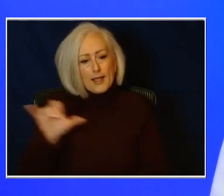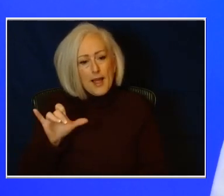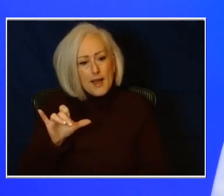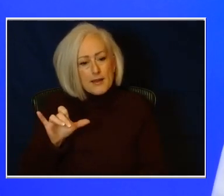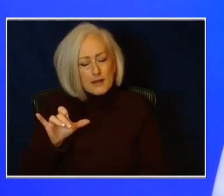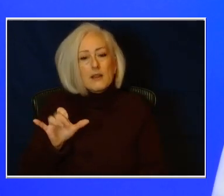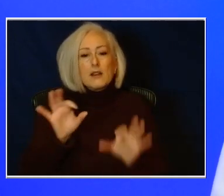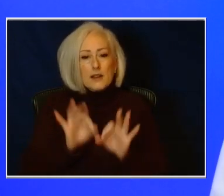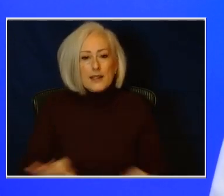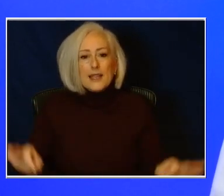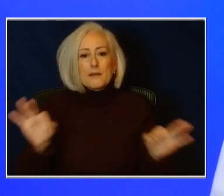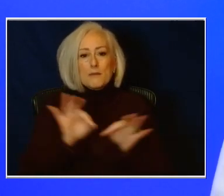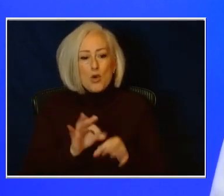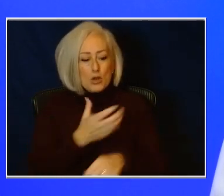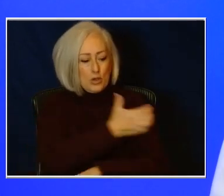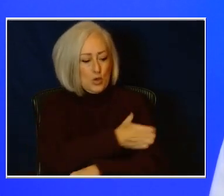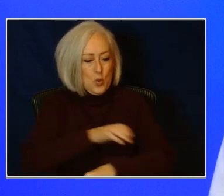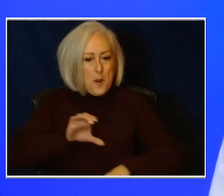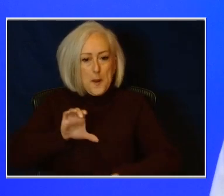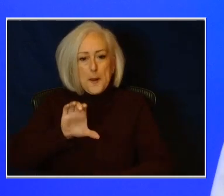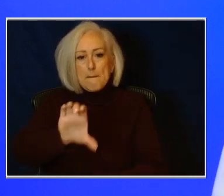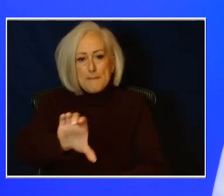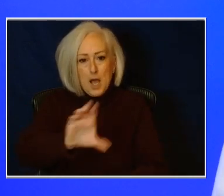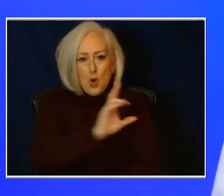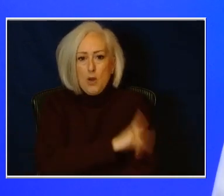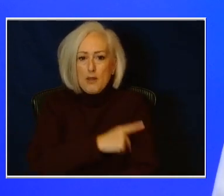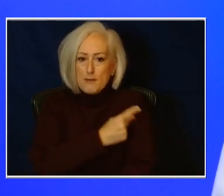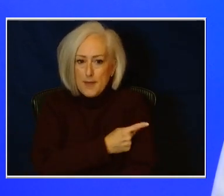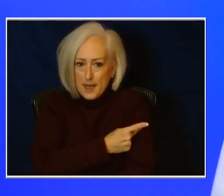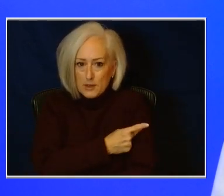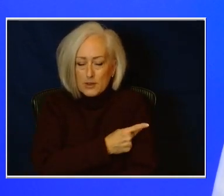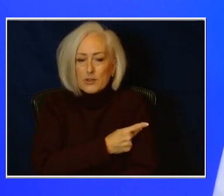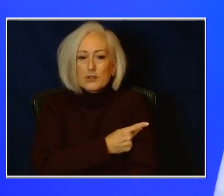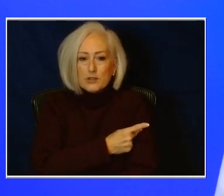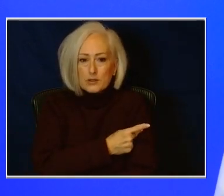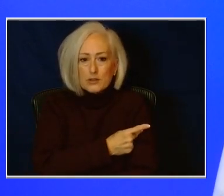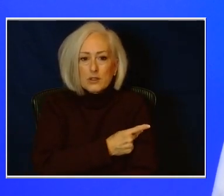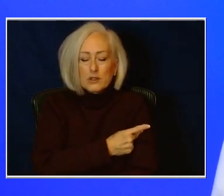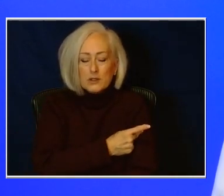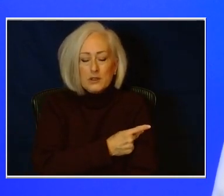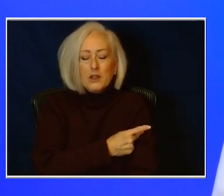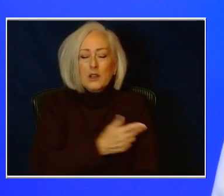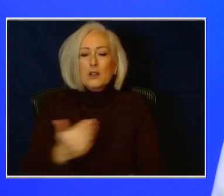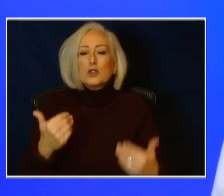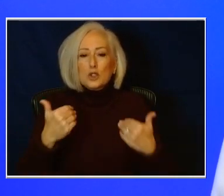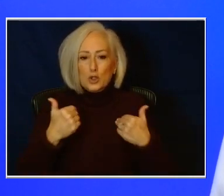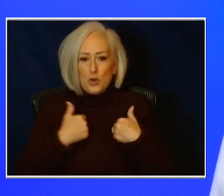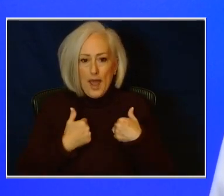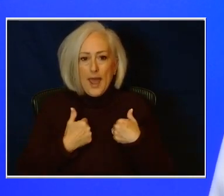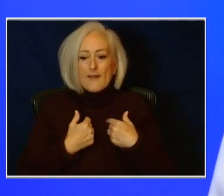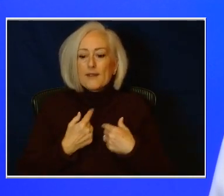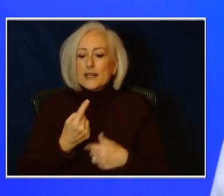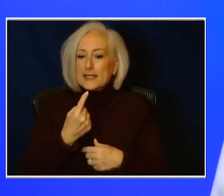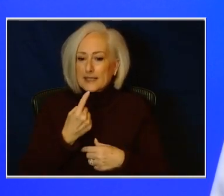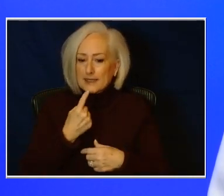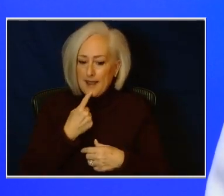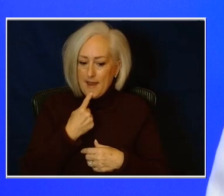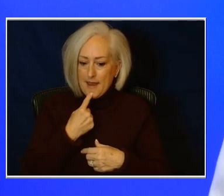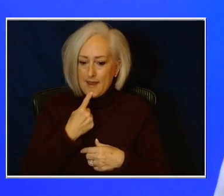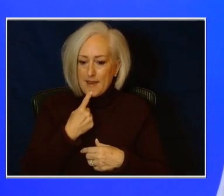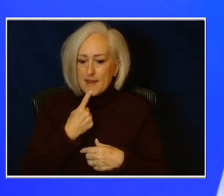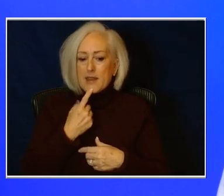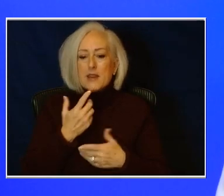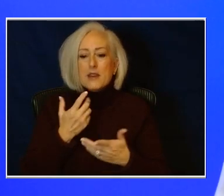to empower patients to have a voice in directing the research